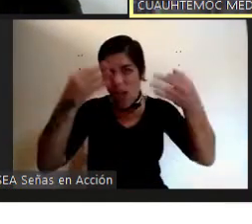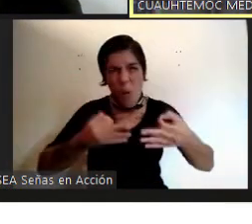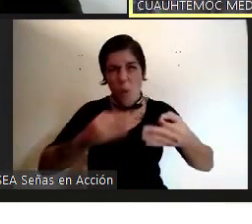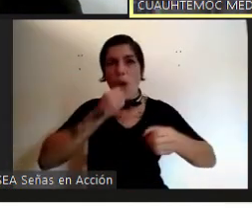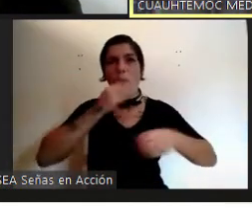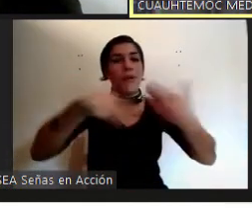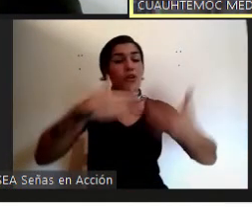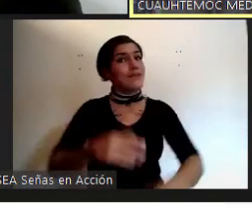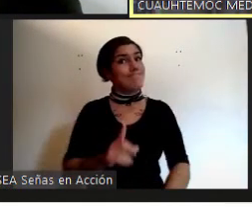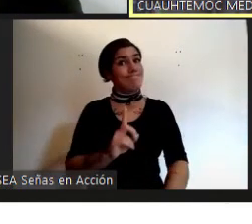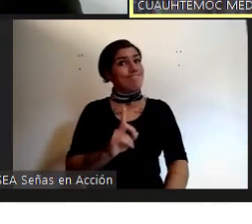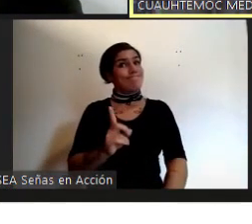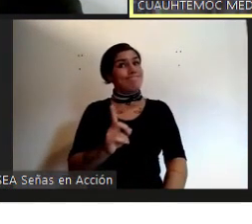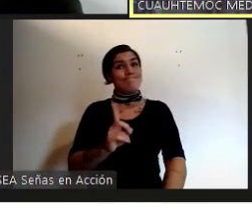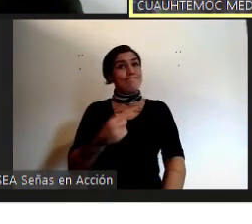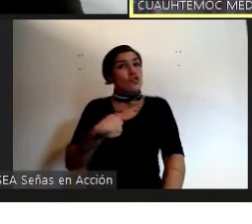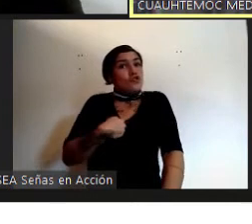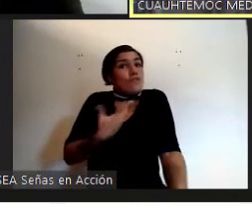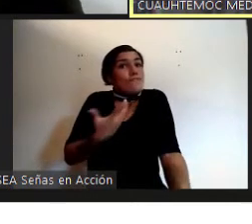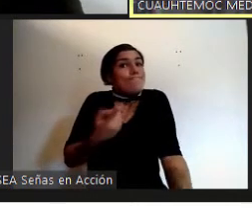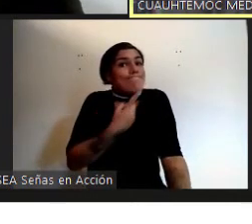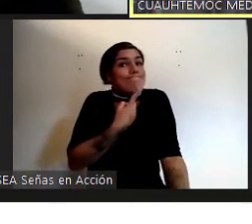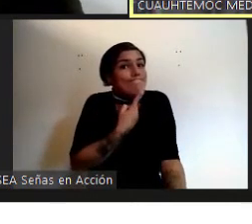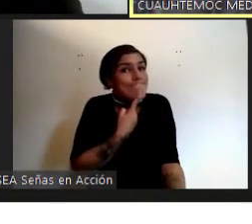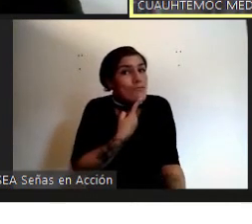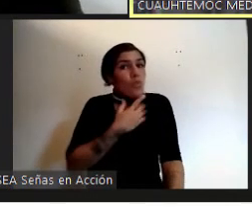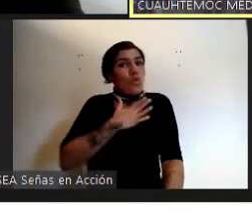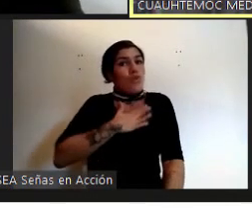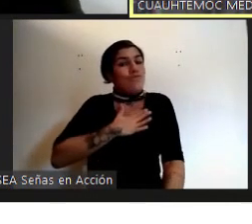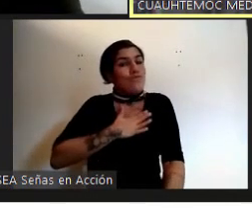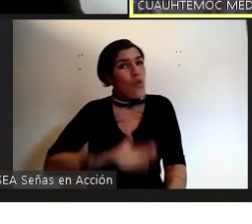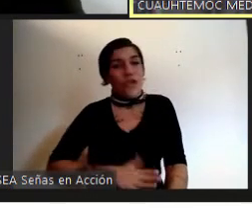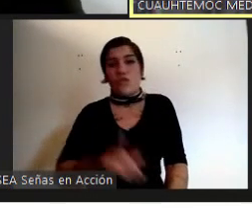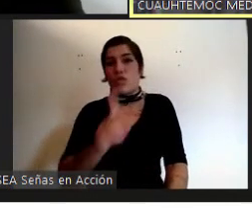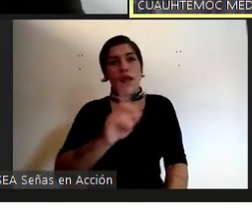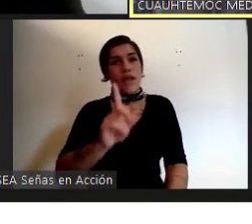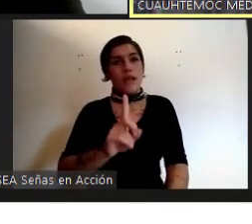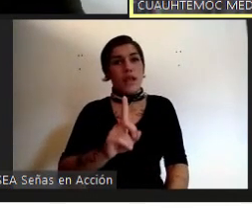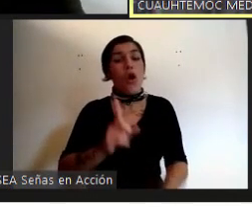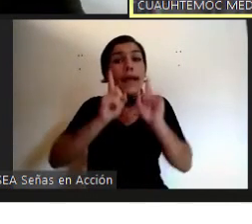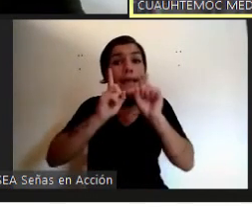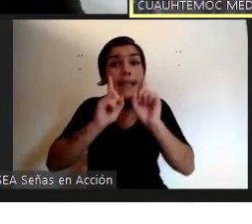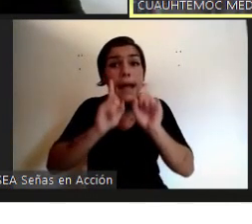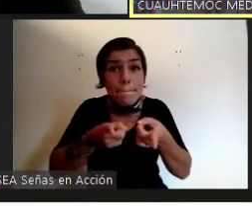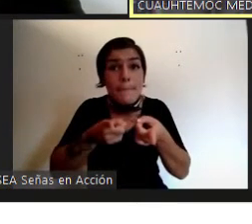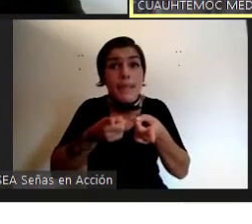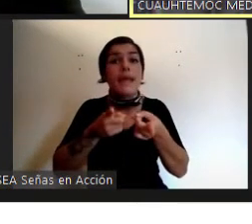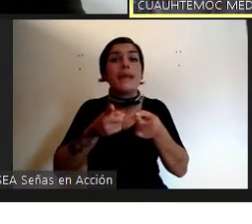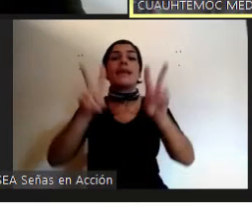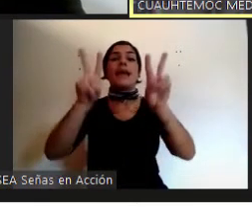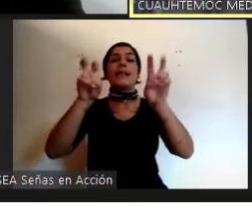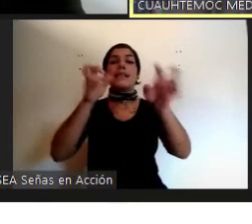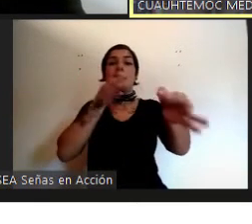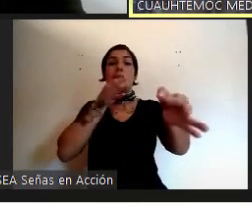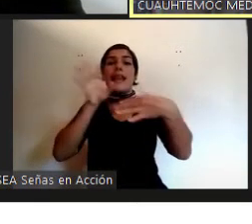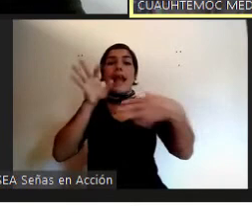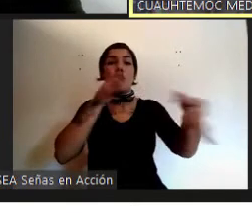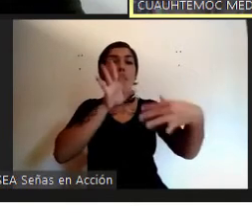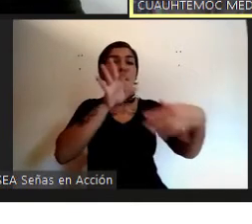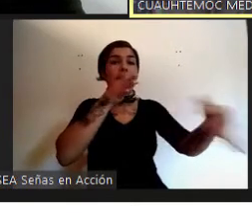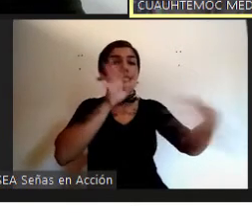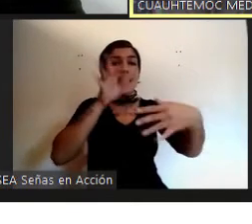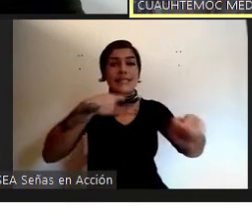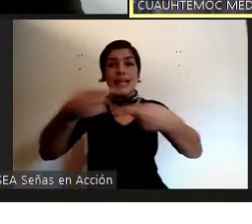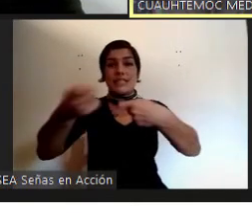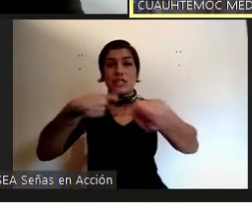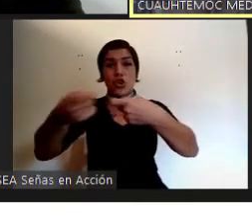am I sure that trade in and of itself should be a problem. The problem is that the structure of trade is